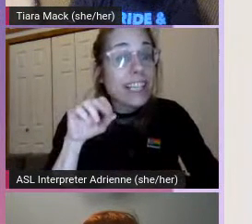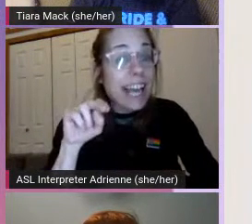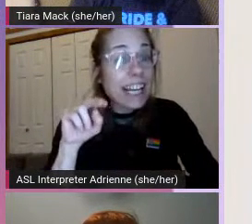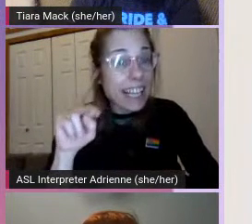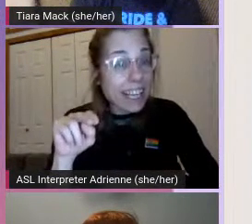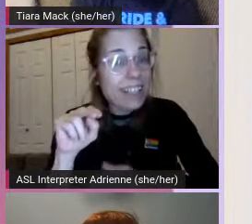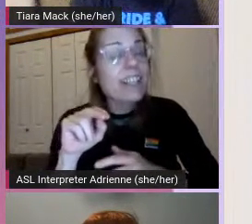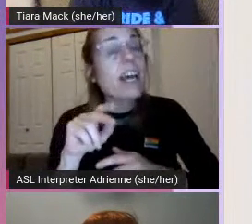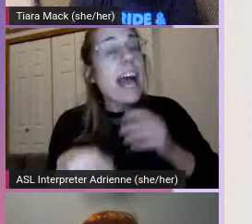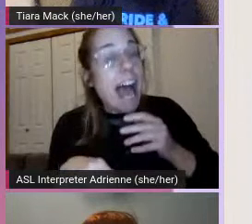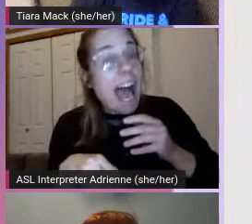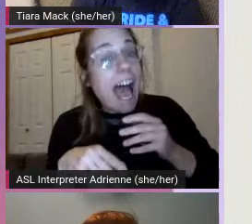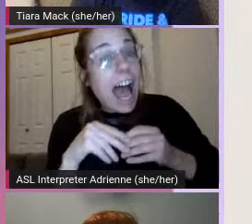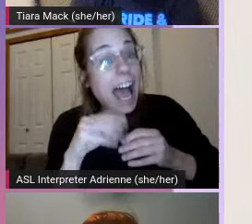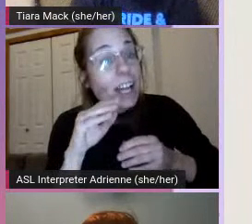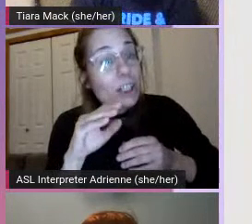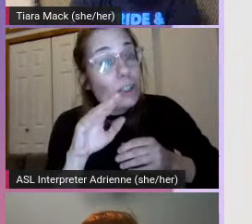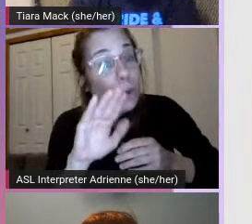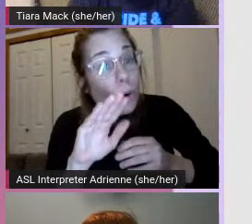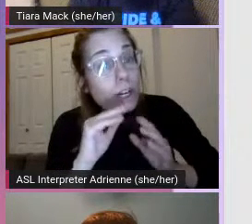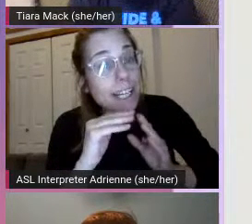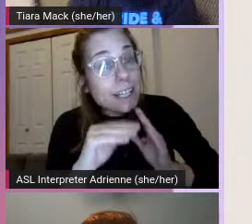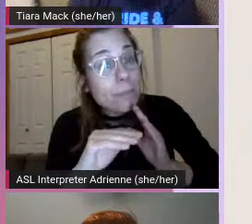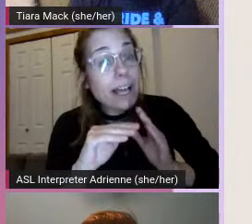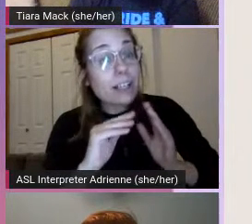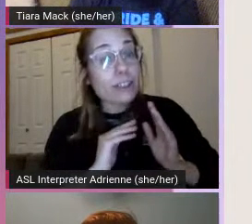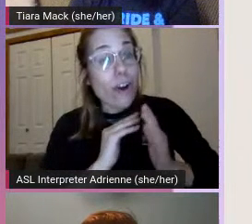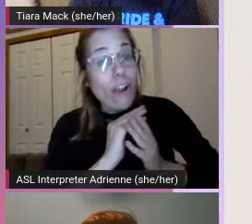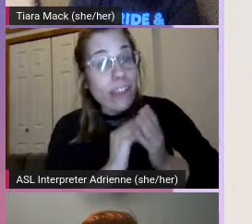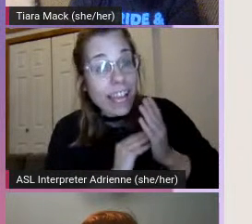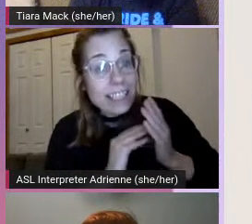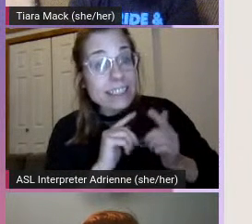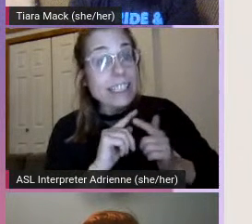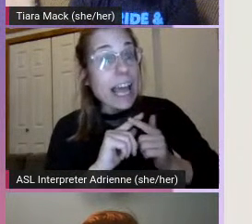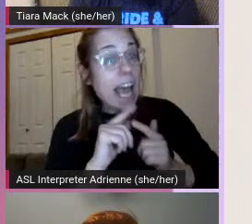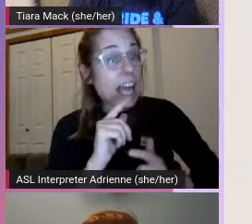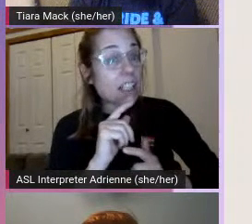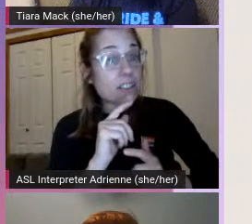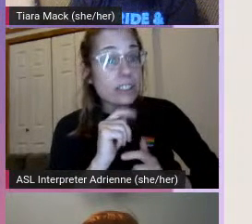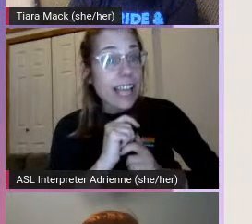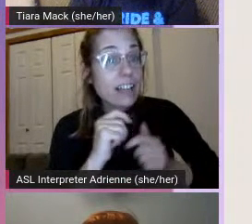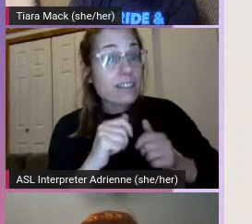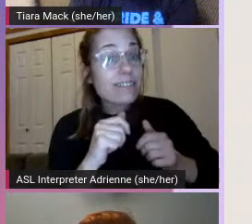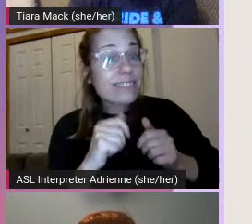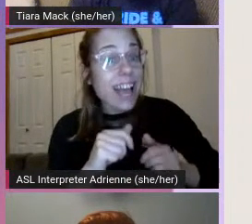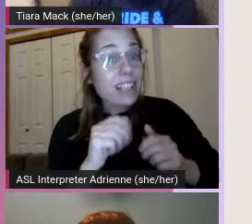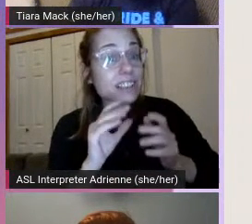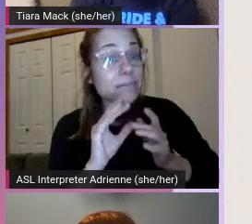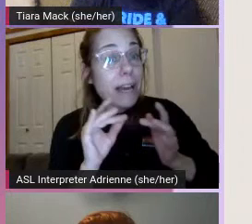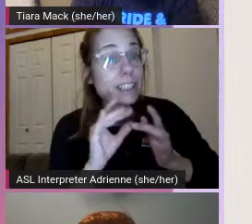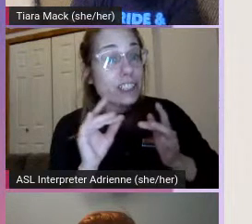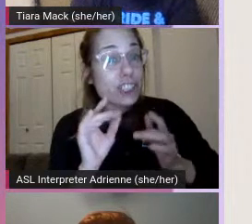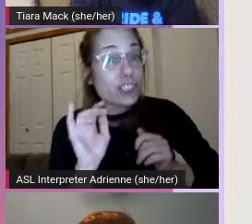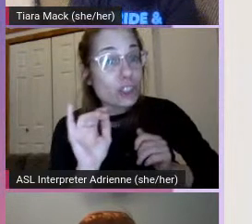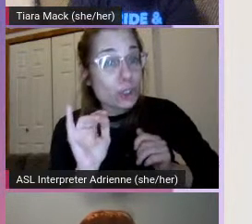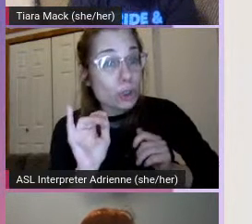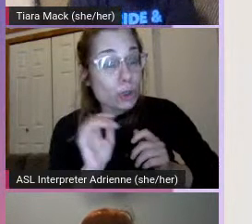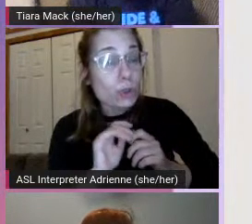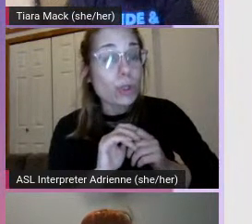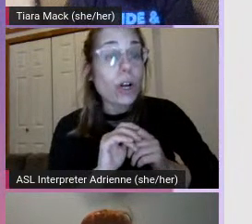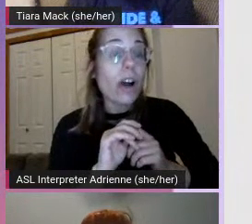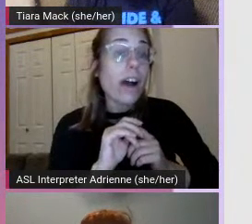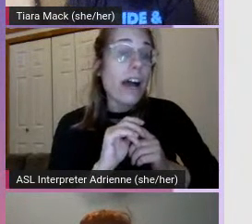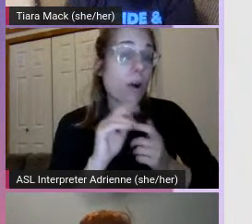text alerts for issues that we care about and that we're tracking, and get connected to other activists who are also passionate about these